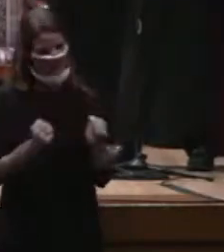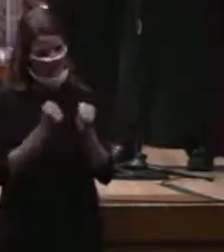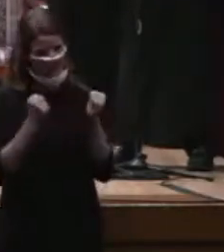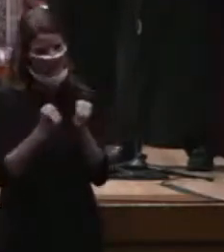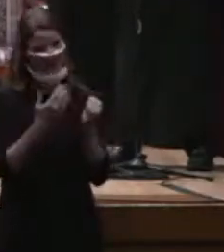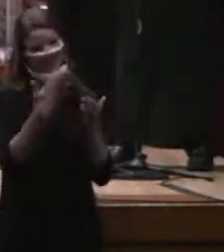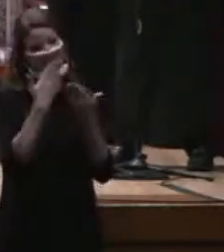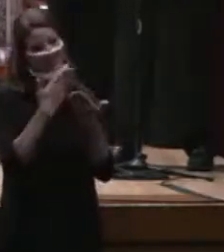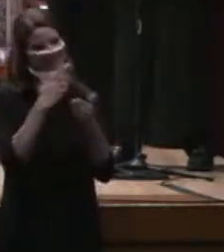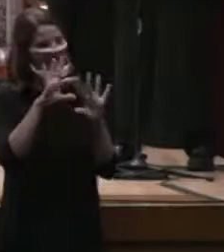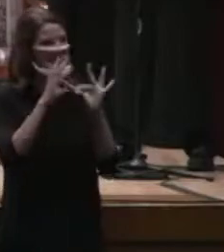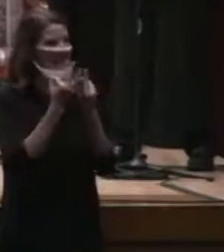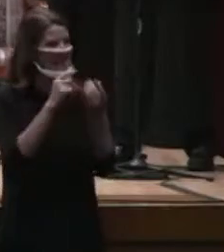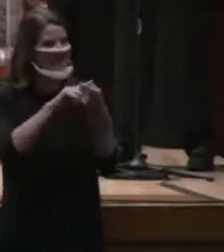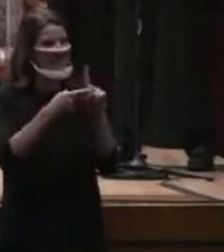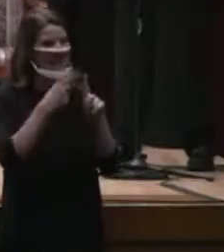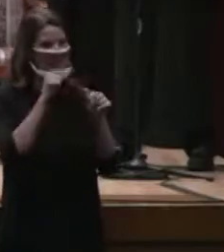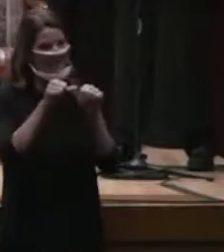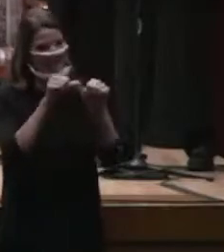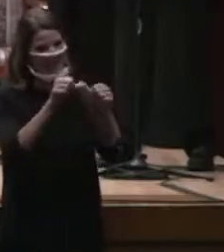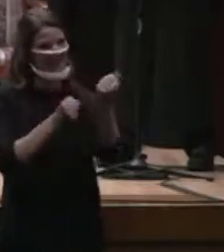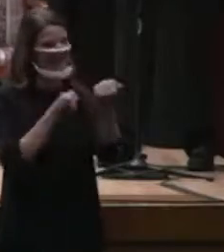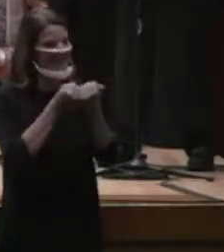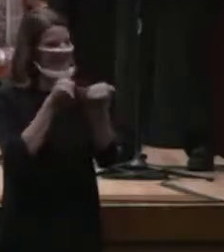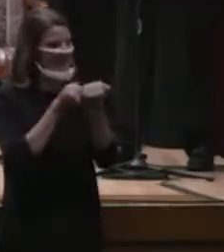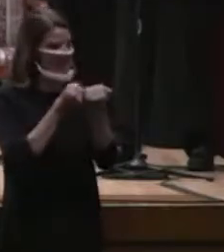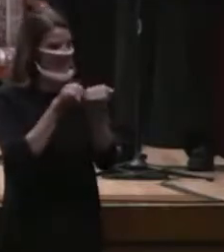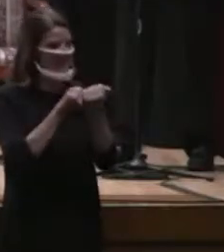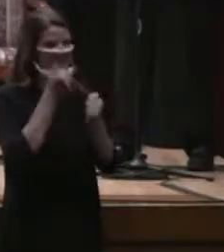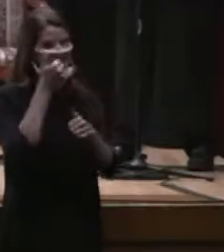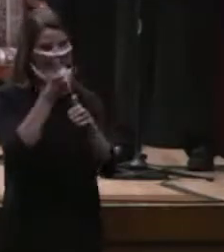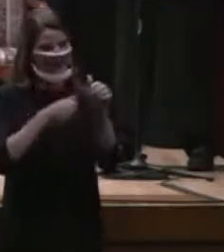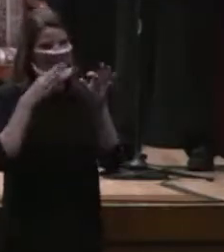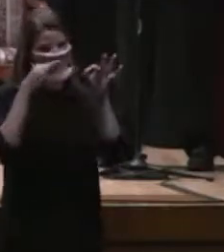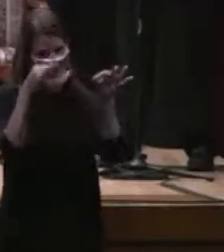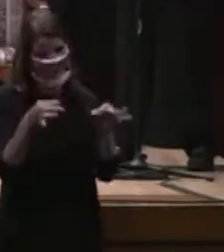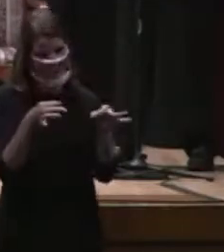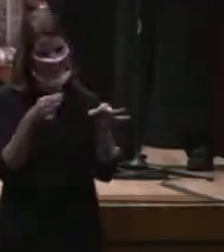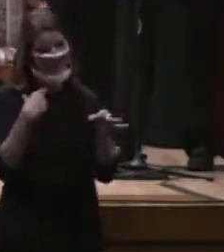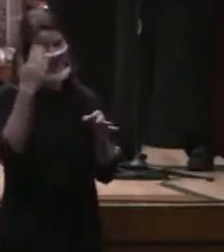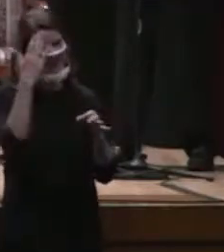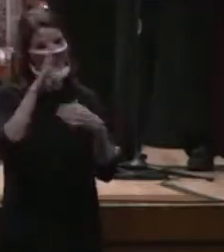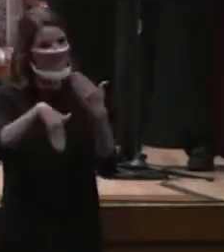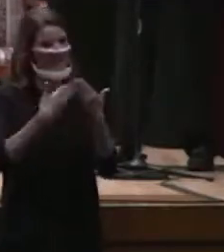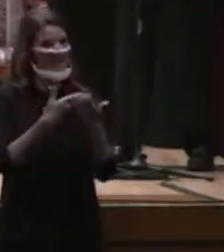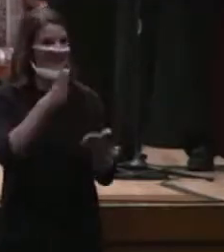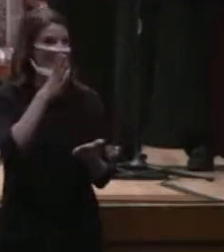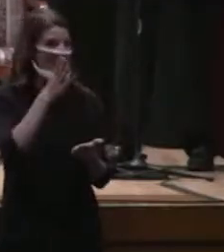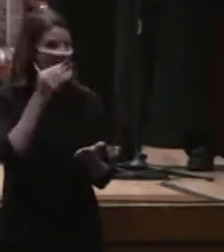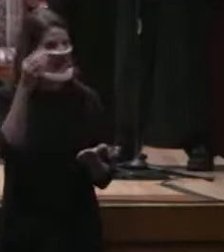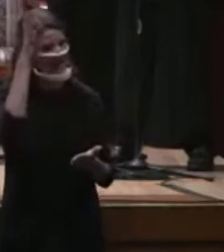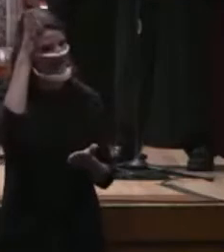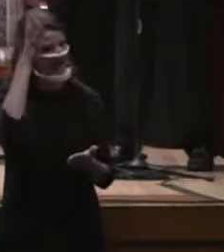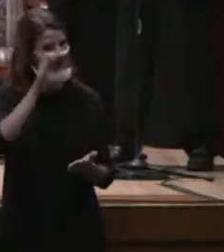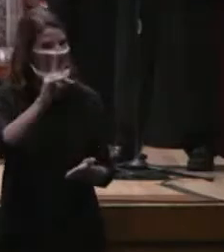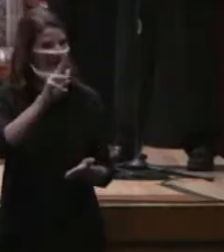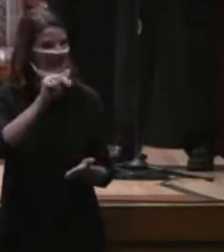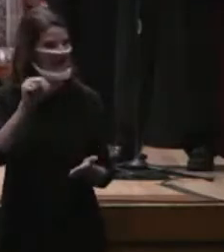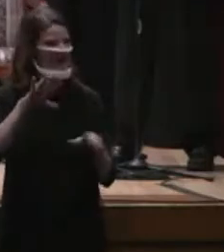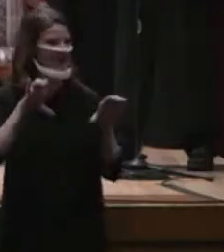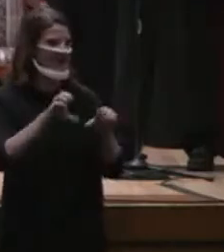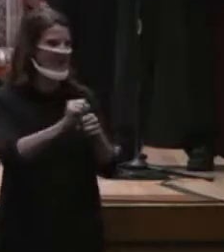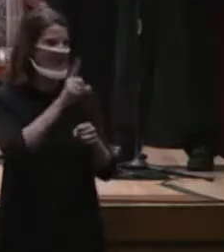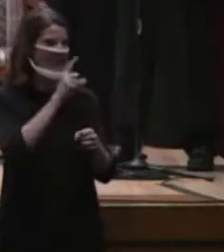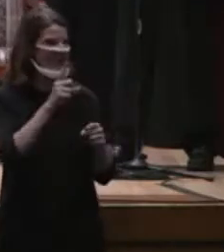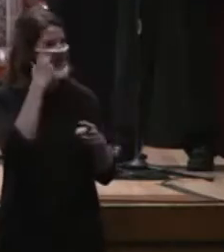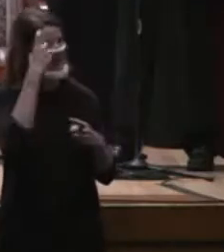She's thankful for her family and friends who continue to support her in every decision and all that Mama and Papa Dunn do in order to make